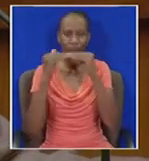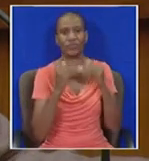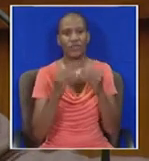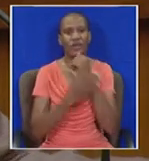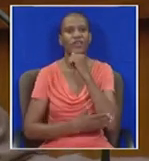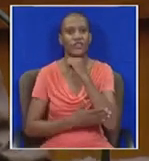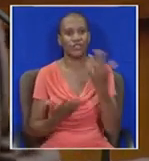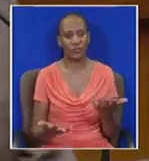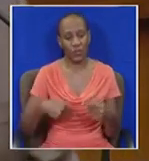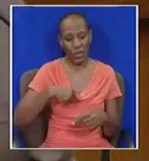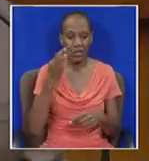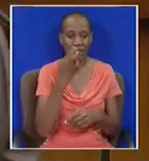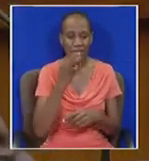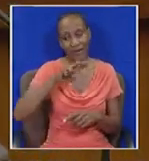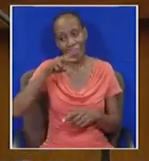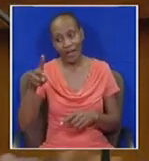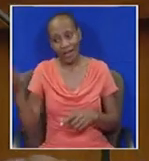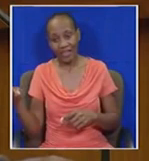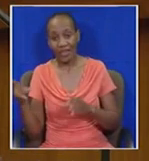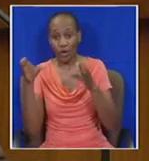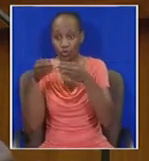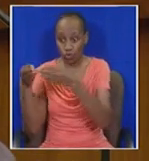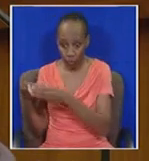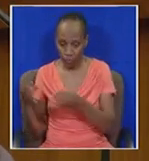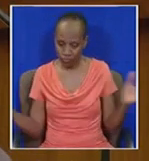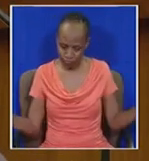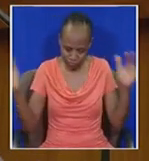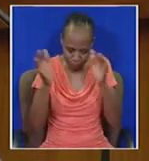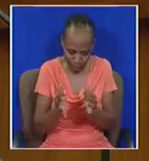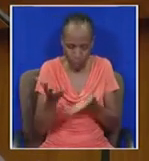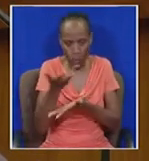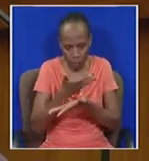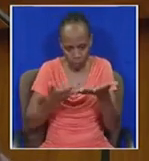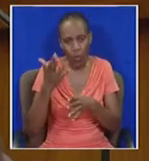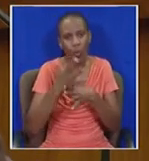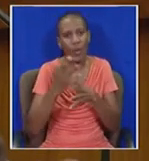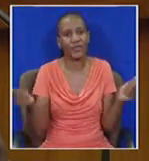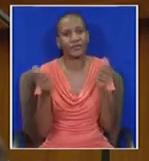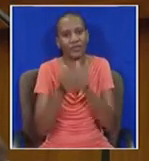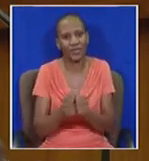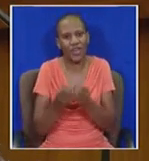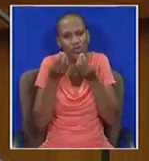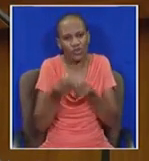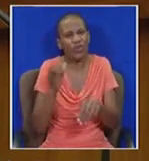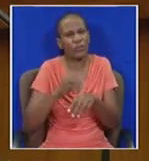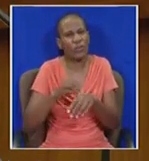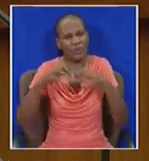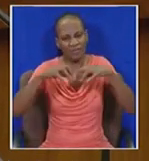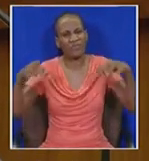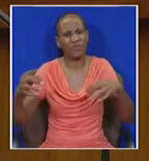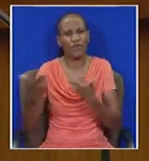we committed to work with other compatriots to undo the damage caused by apartheid and